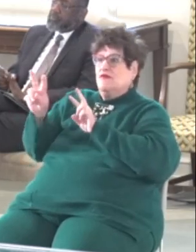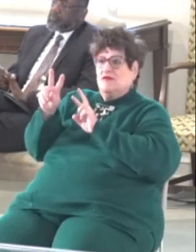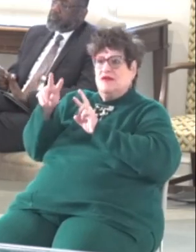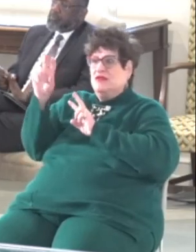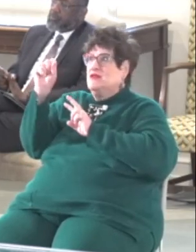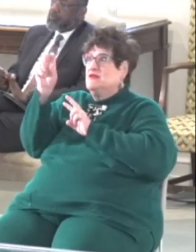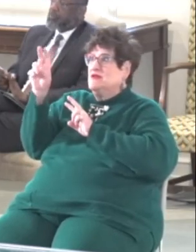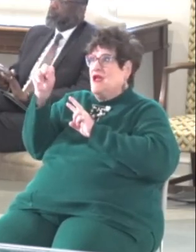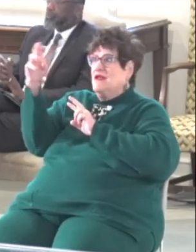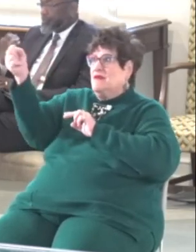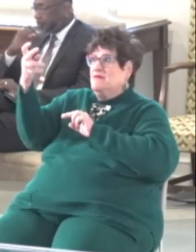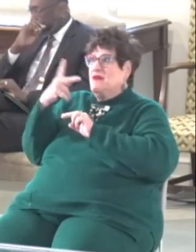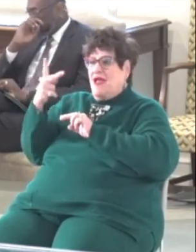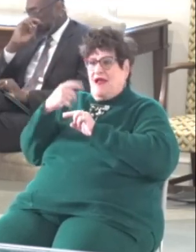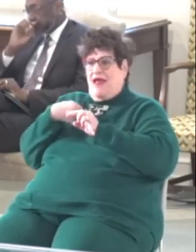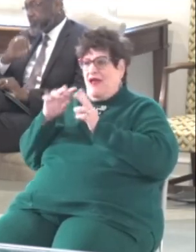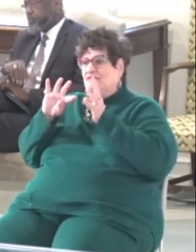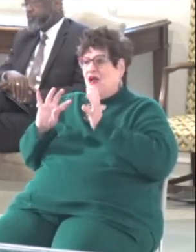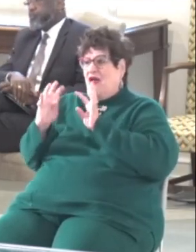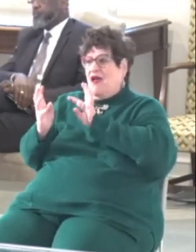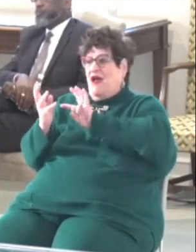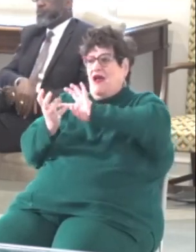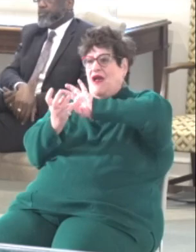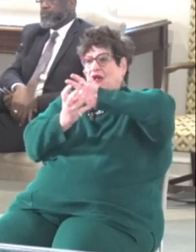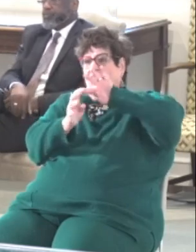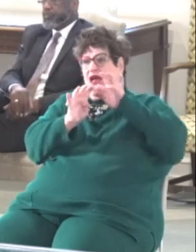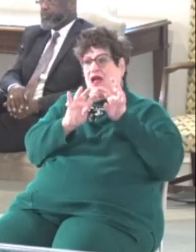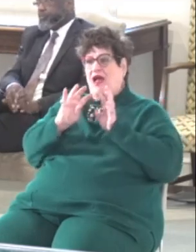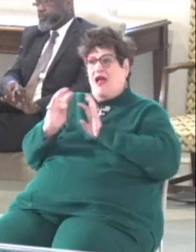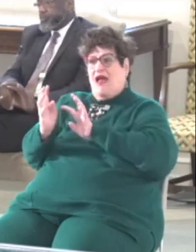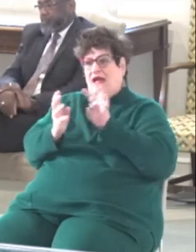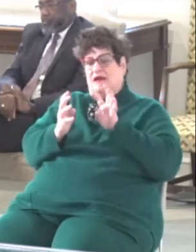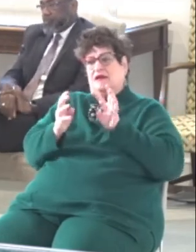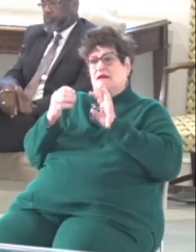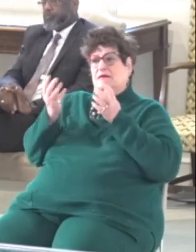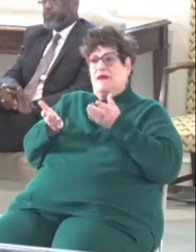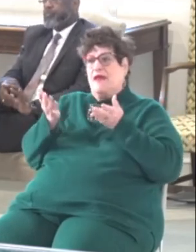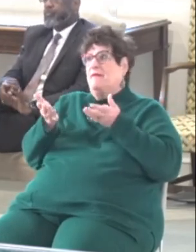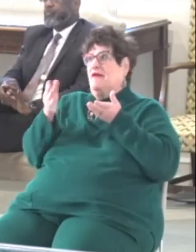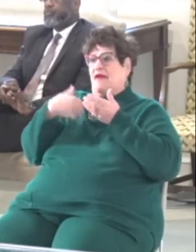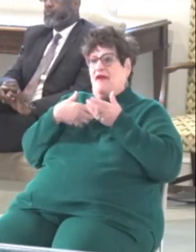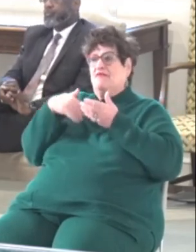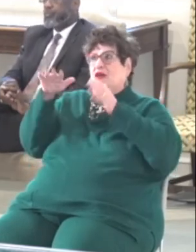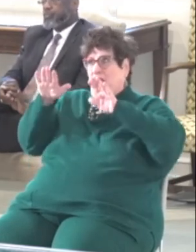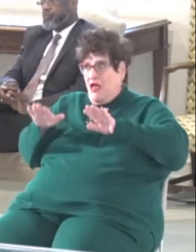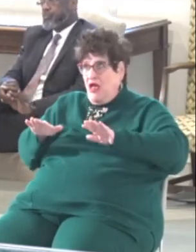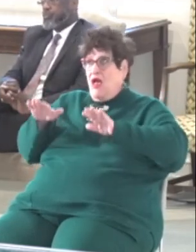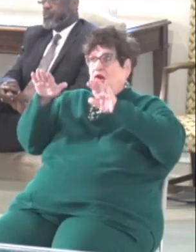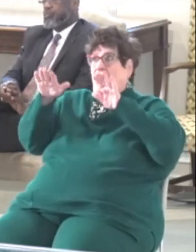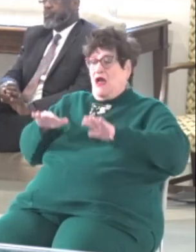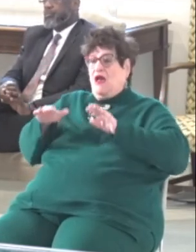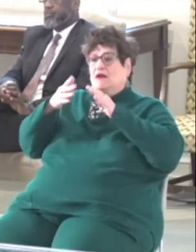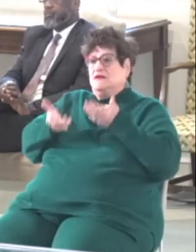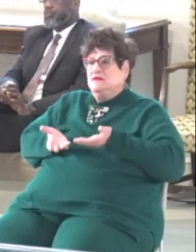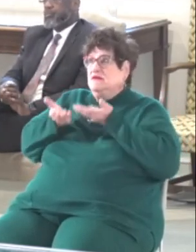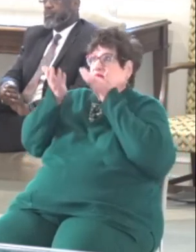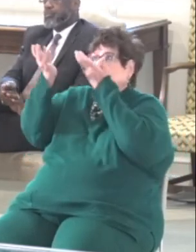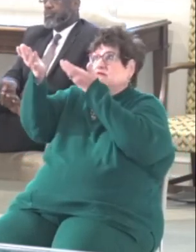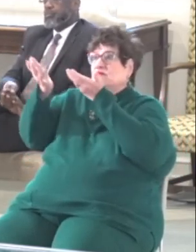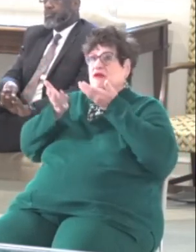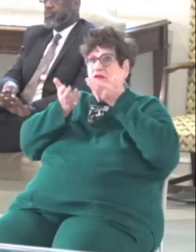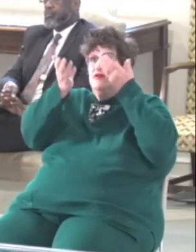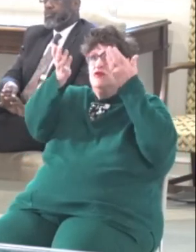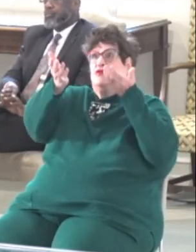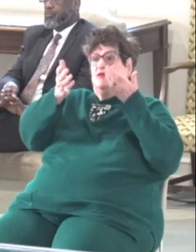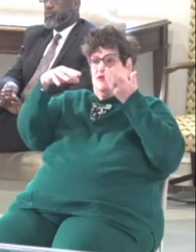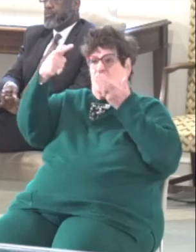Complex ceremonies involving dances and rites and sometimes sacrifices to goddesses and gods were